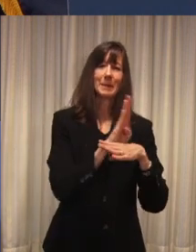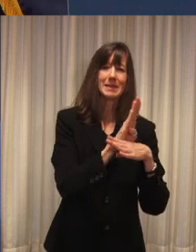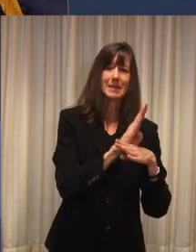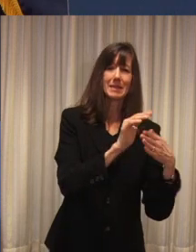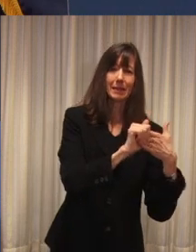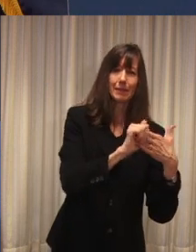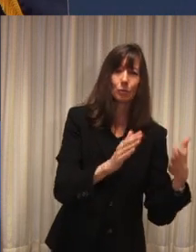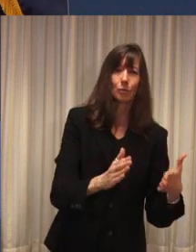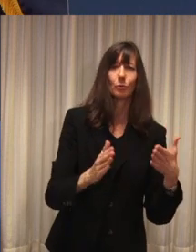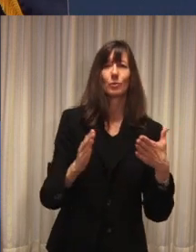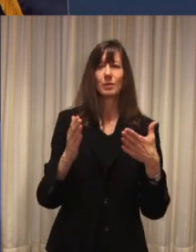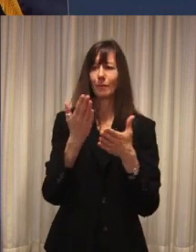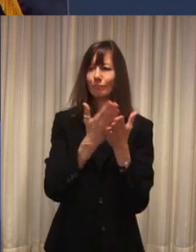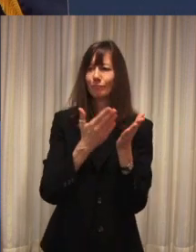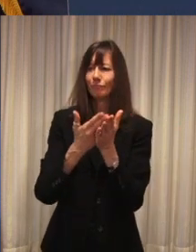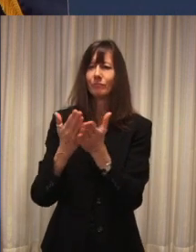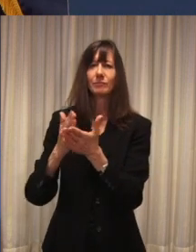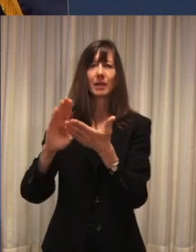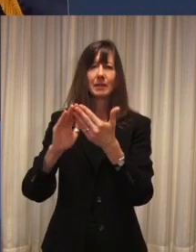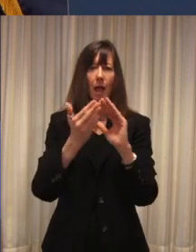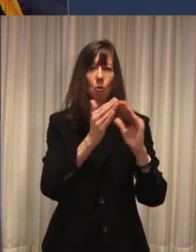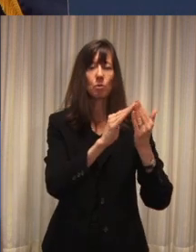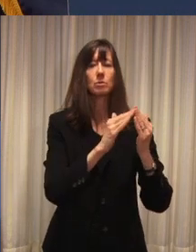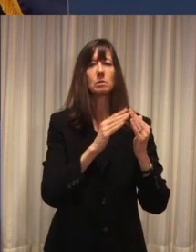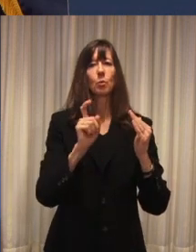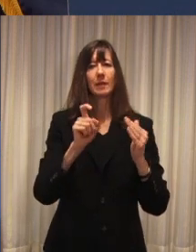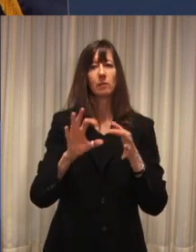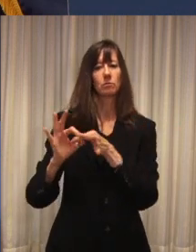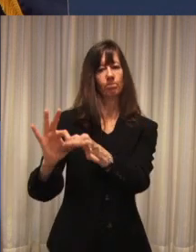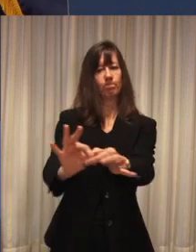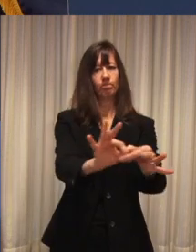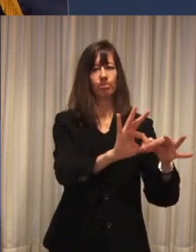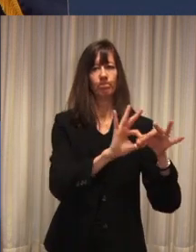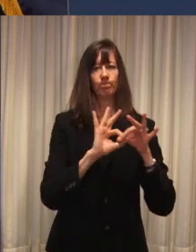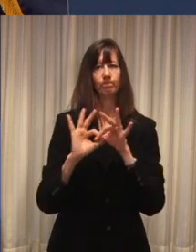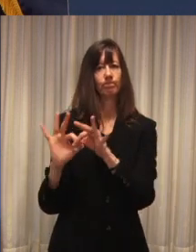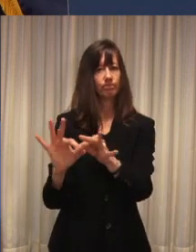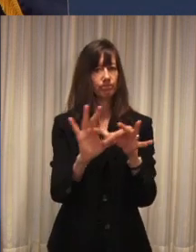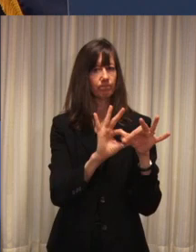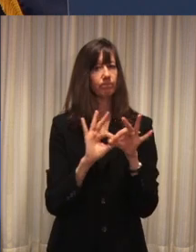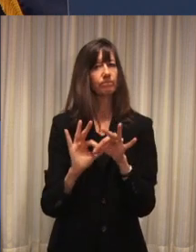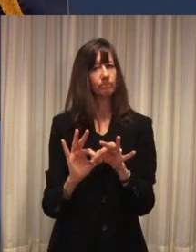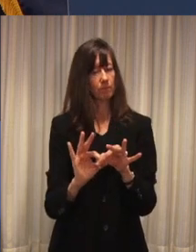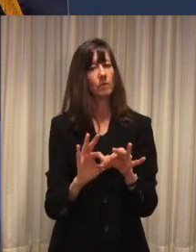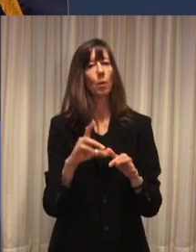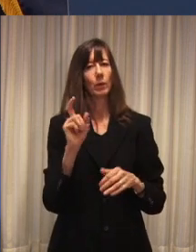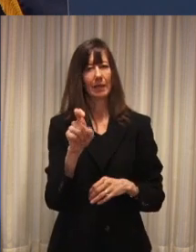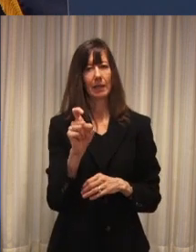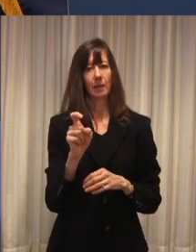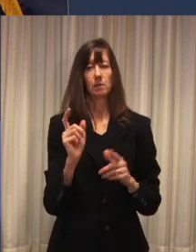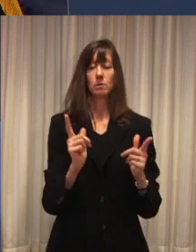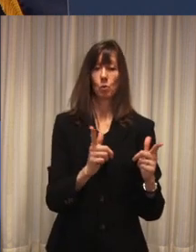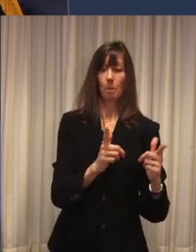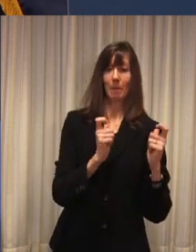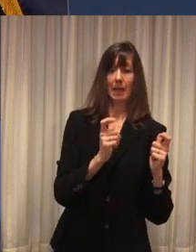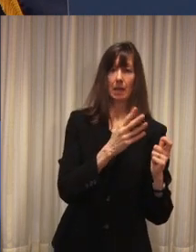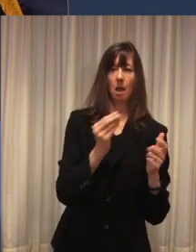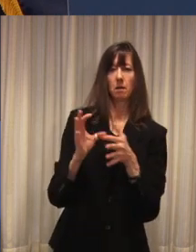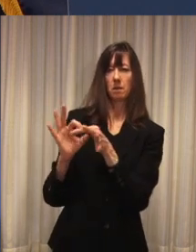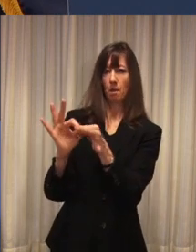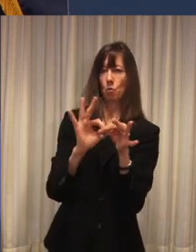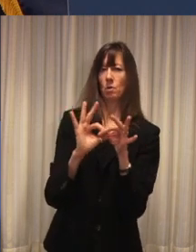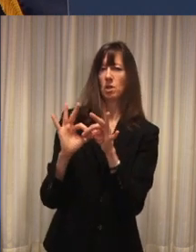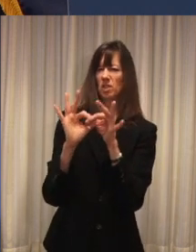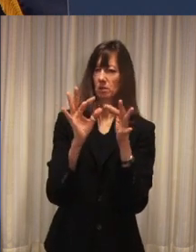together collaboratively to make this work. So speed, collaboration, that is the key. And I know that if we do